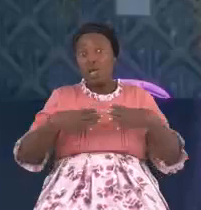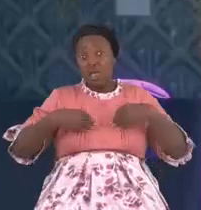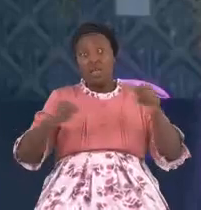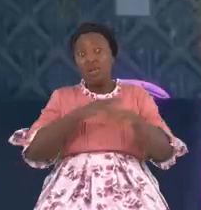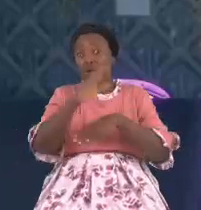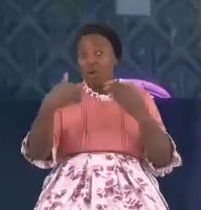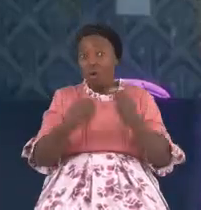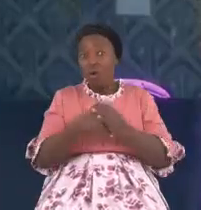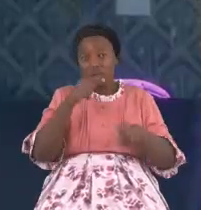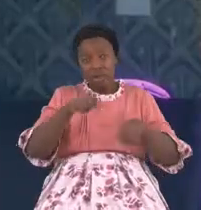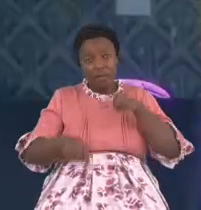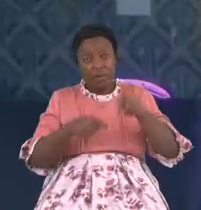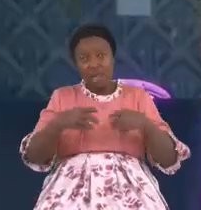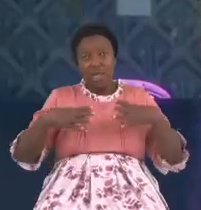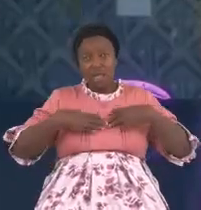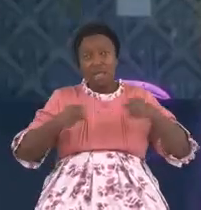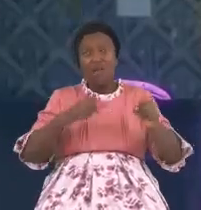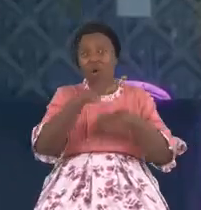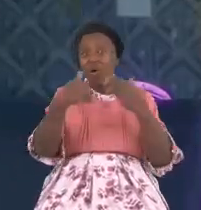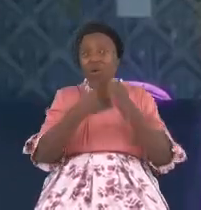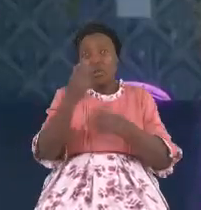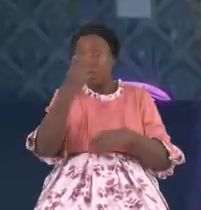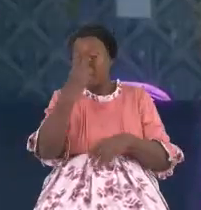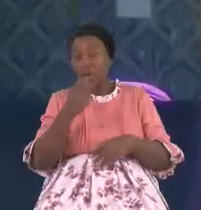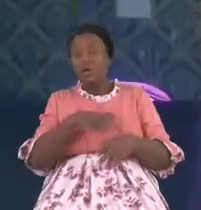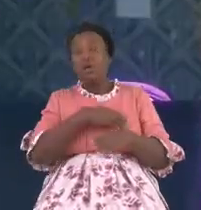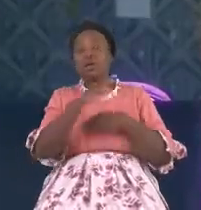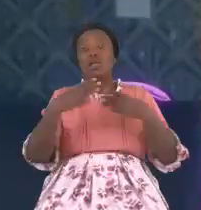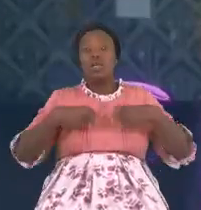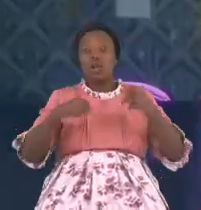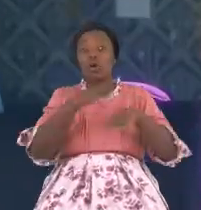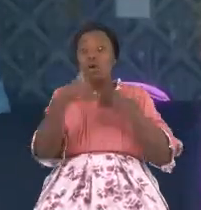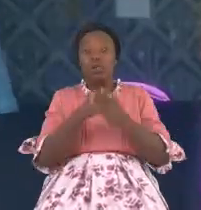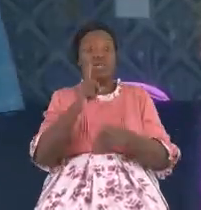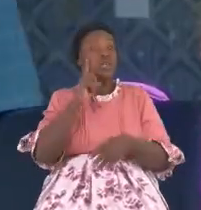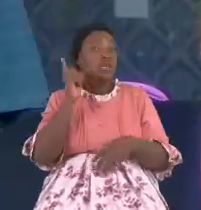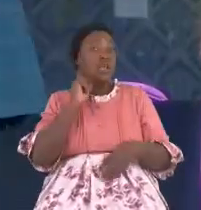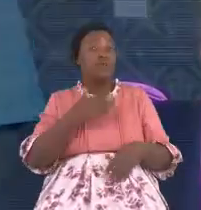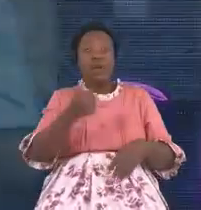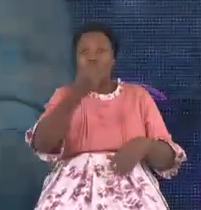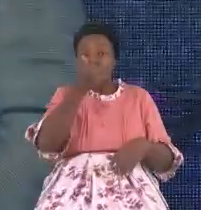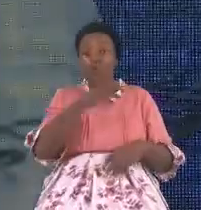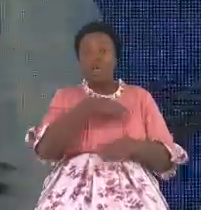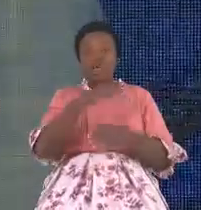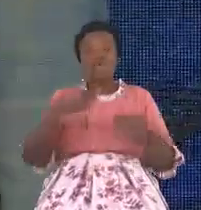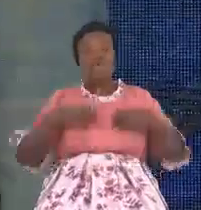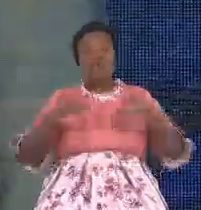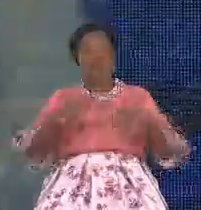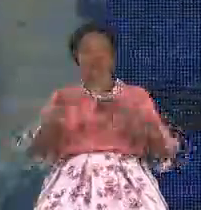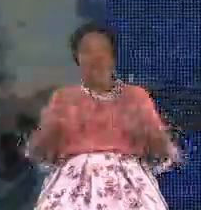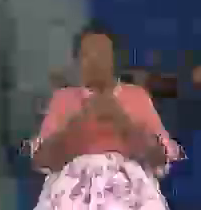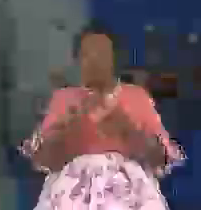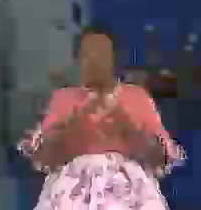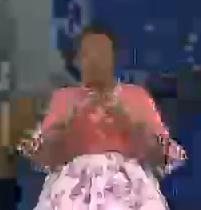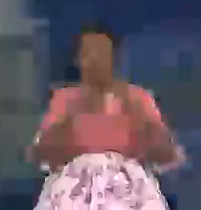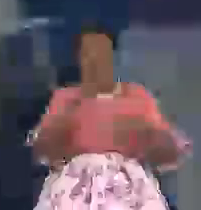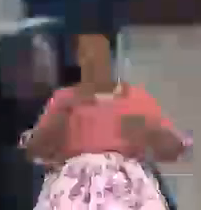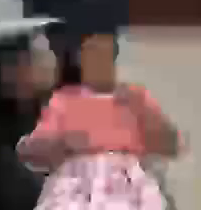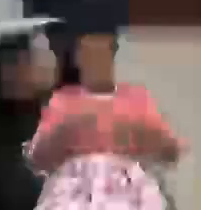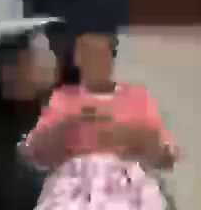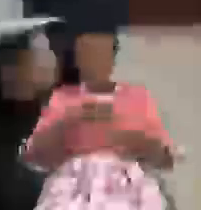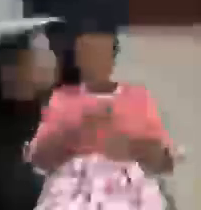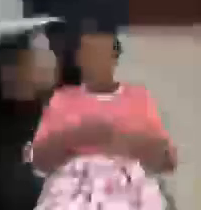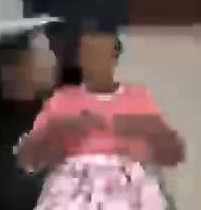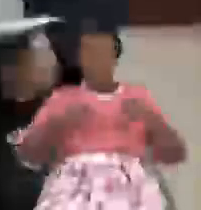obliged healing all all the deaf and dumb healing all all that lima healing all all the cancer